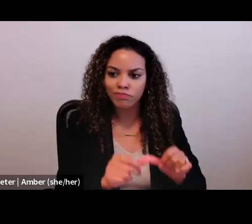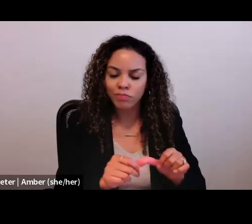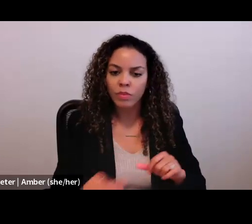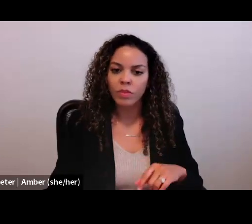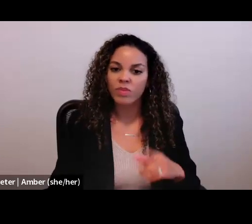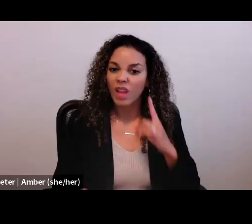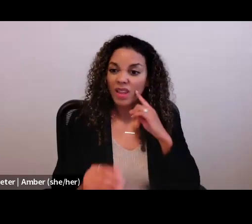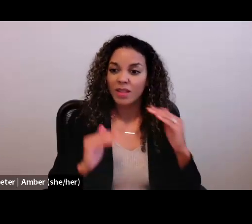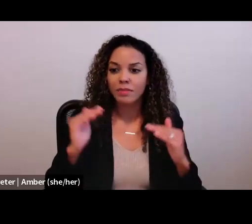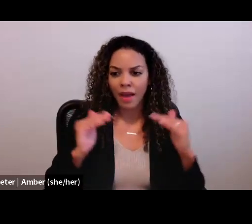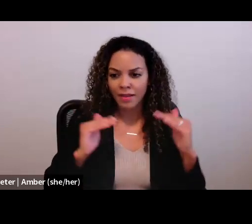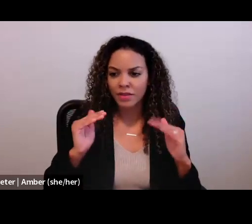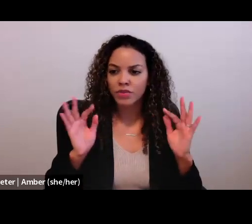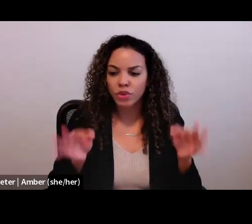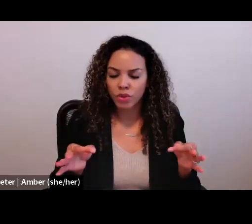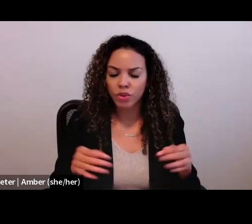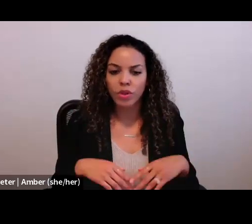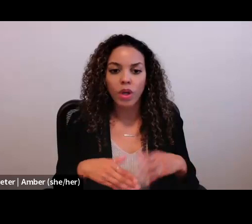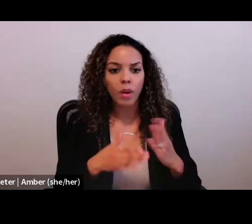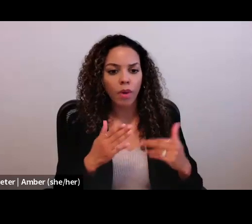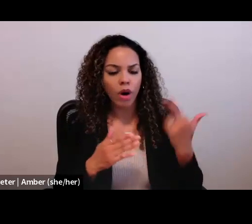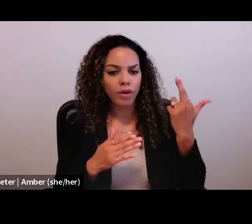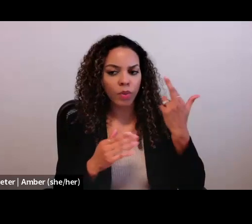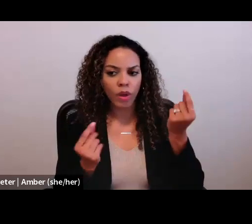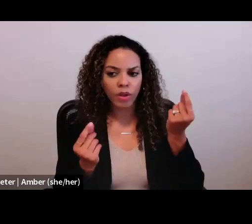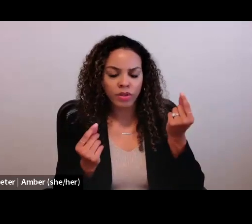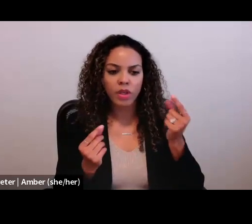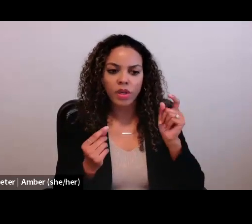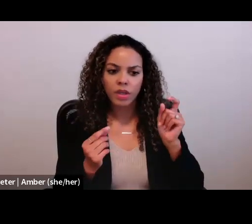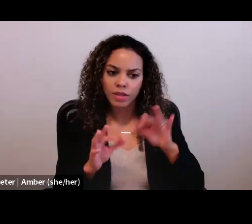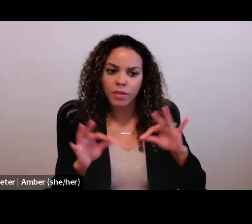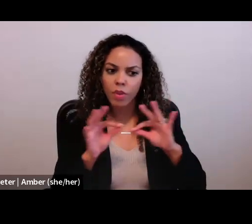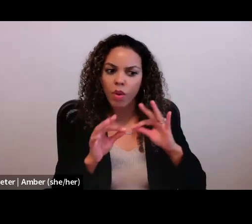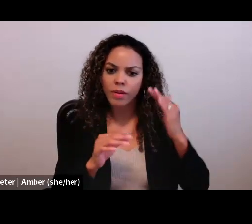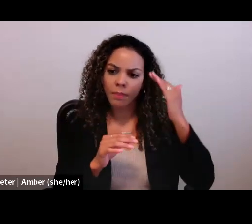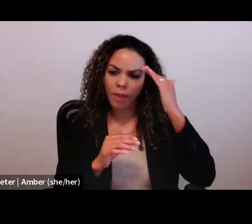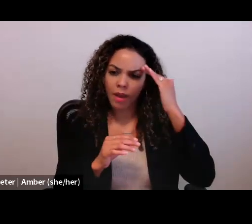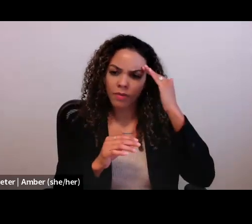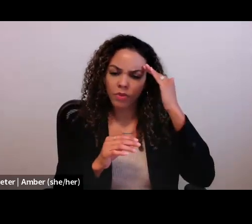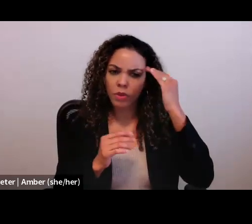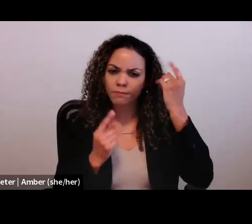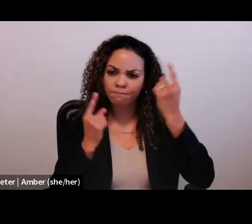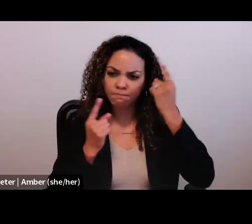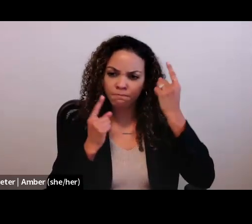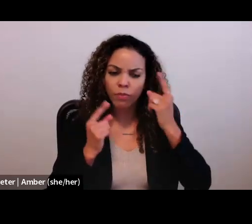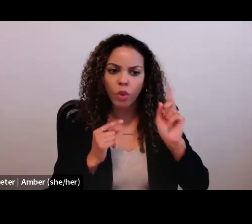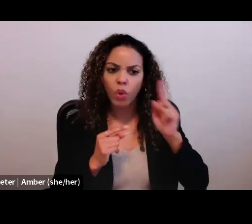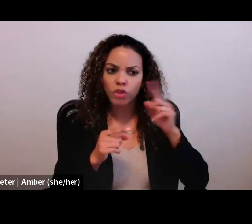it's a balancing act. And I think that part of that is being mindful about where you've opted